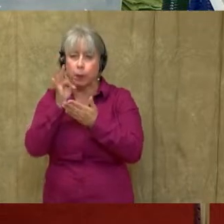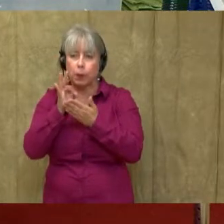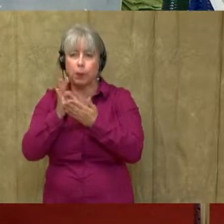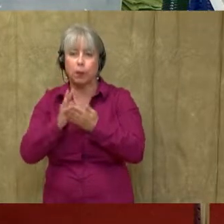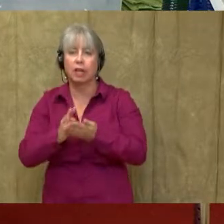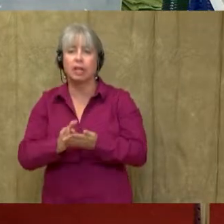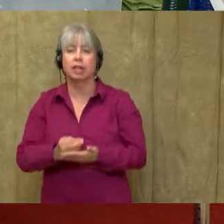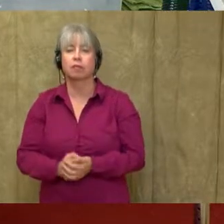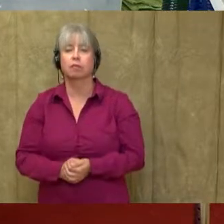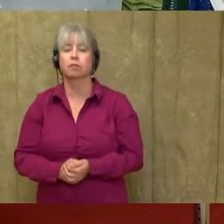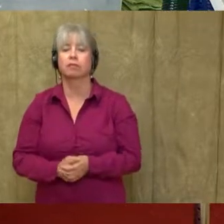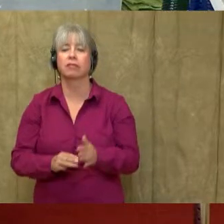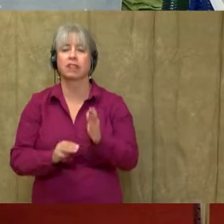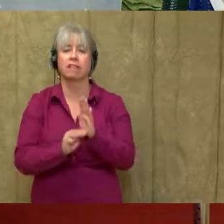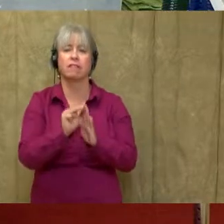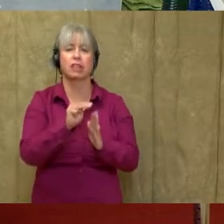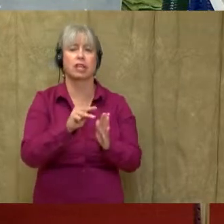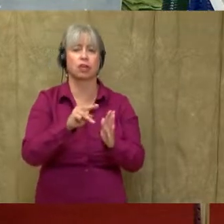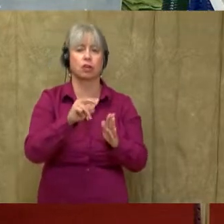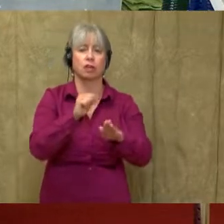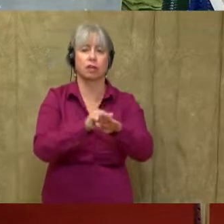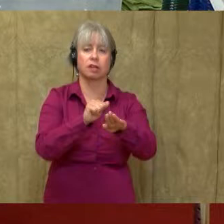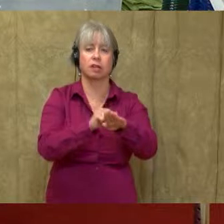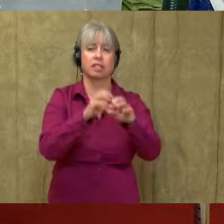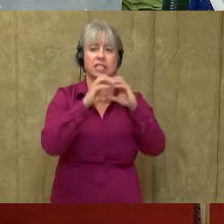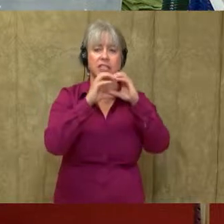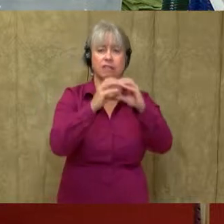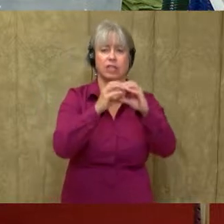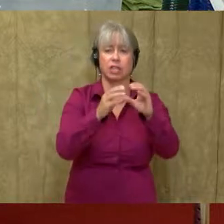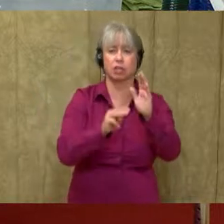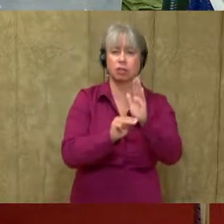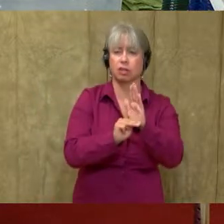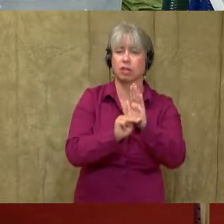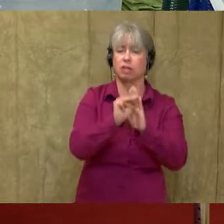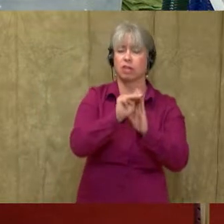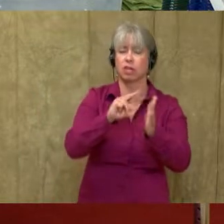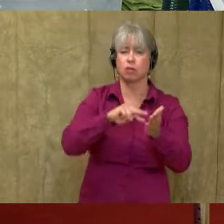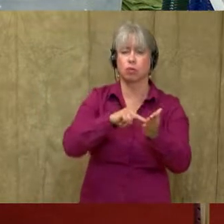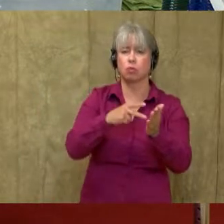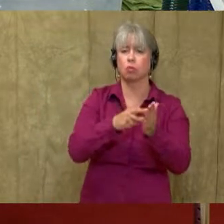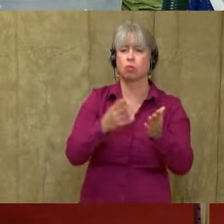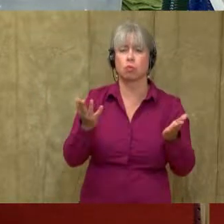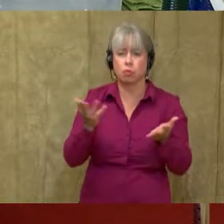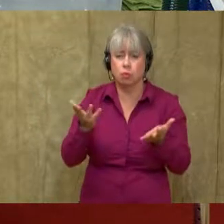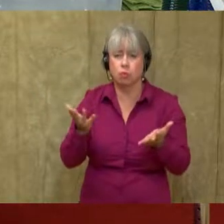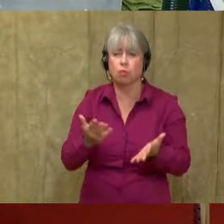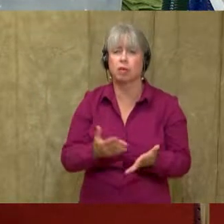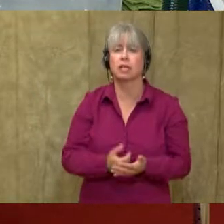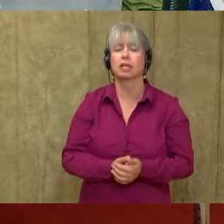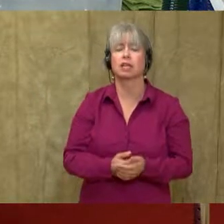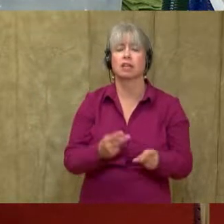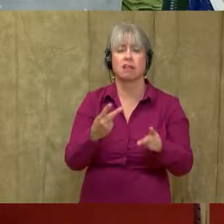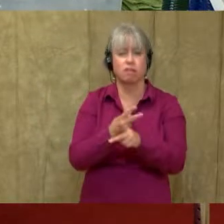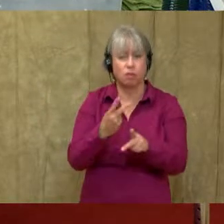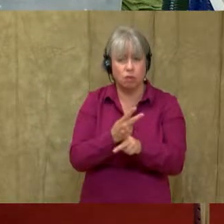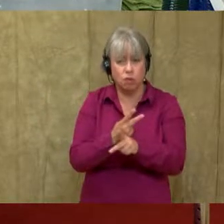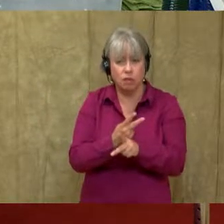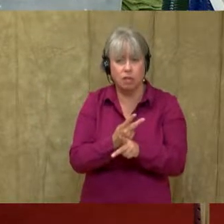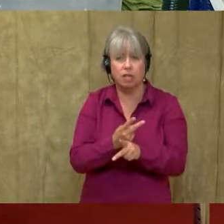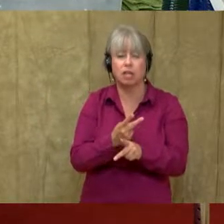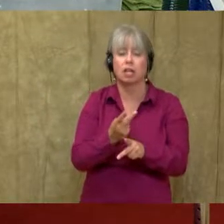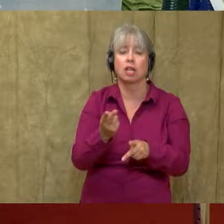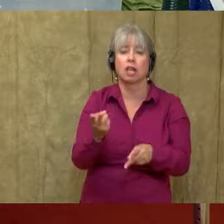What is the volume of a sphere? We need to know that in order to calculate it. So the volume of a sphere can be calculated by using